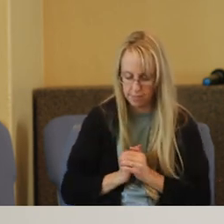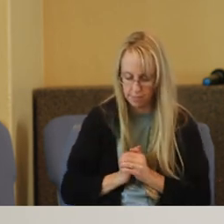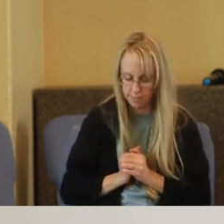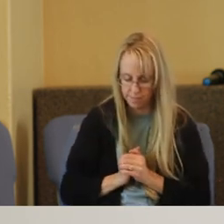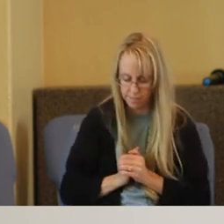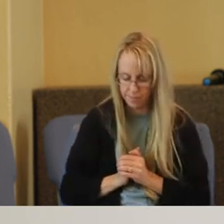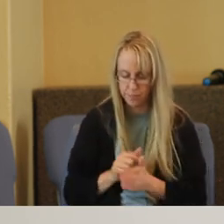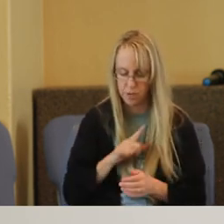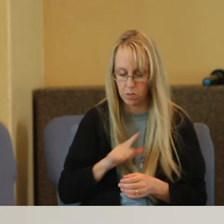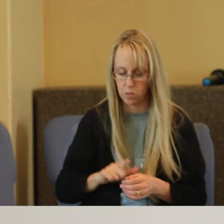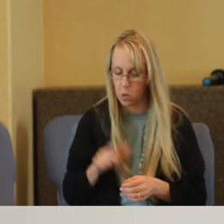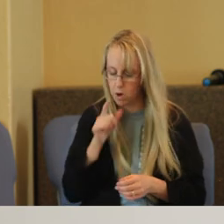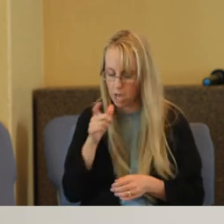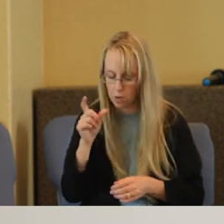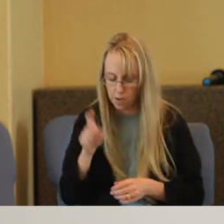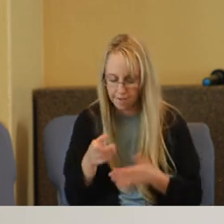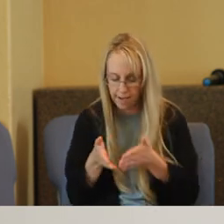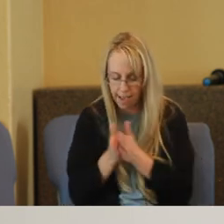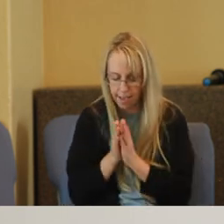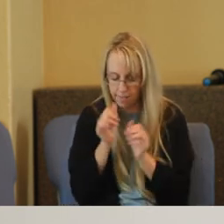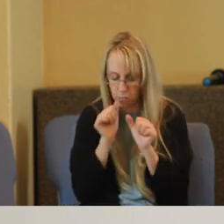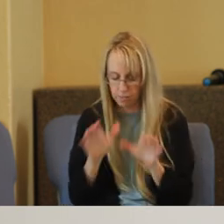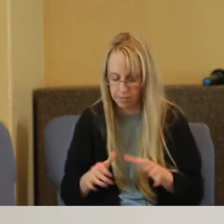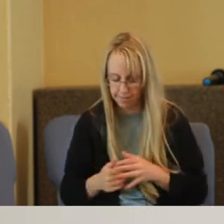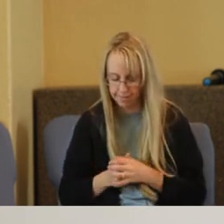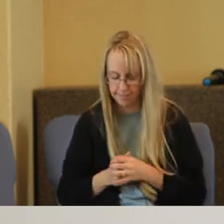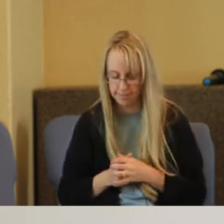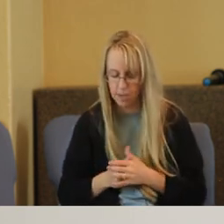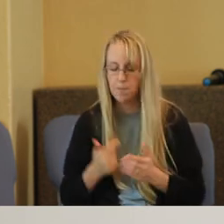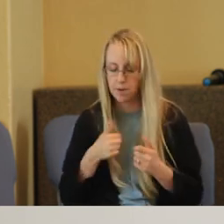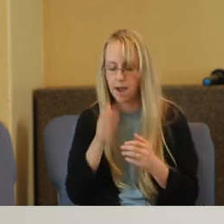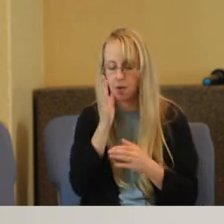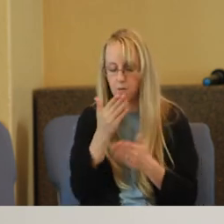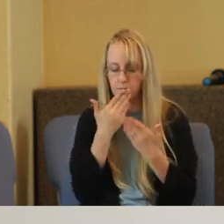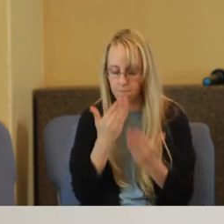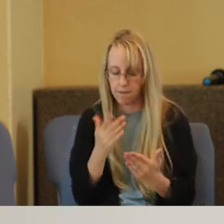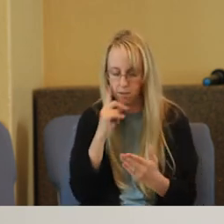And Lord, I don't have to ask you for blessings, but